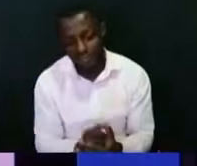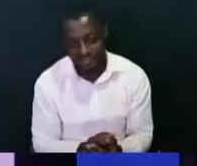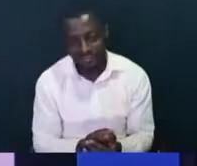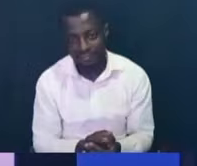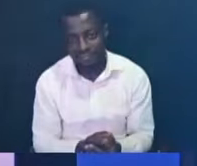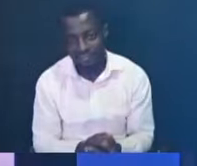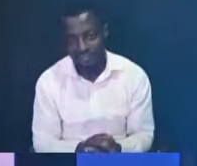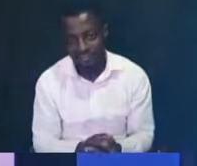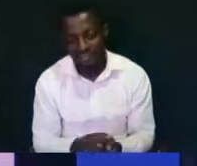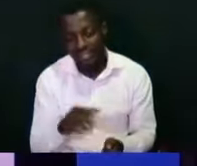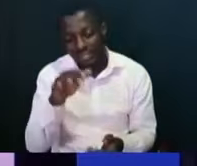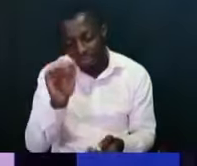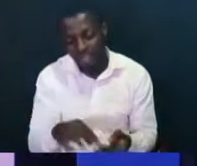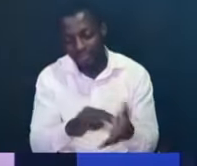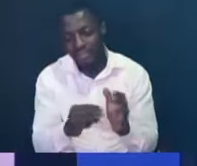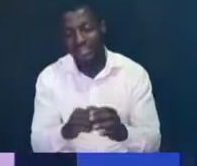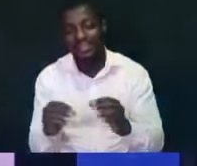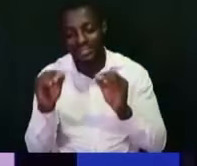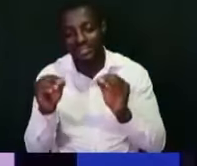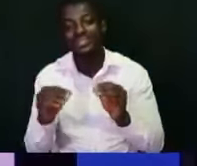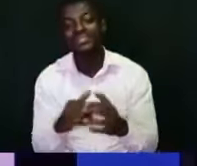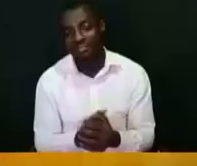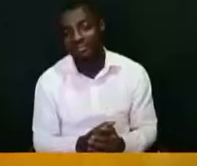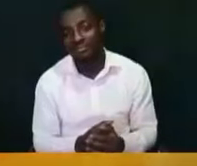rain and to me this is teaching